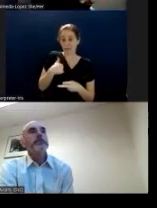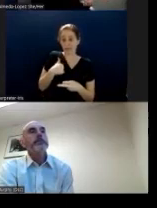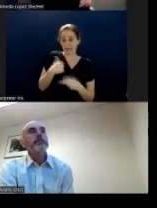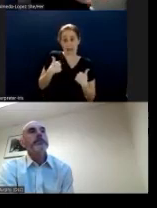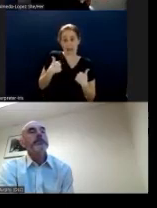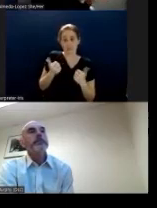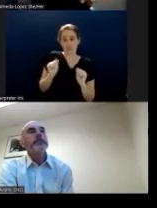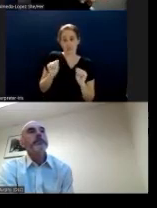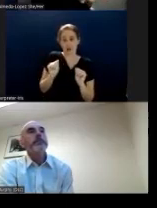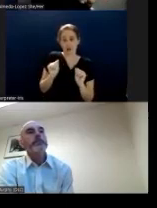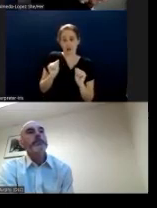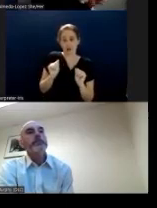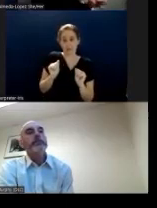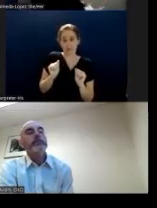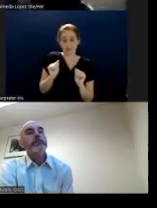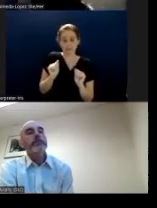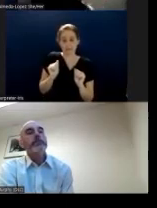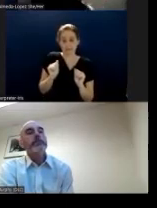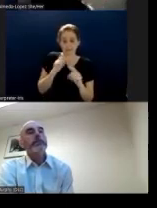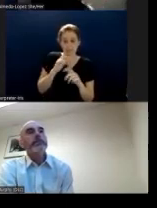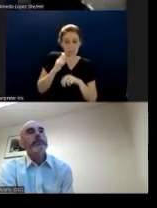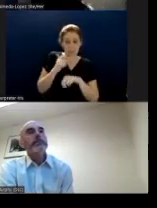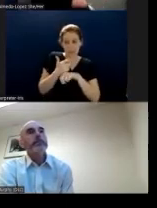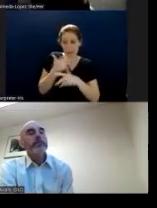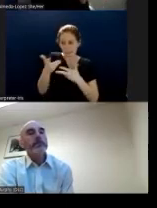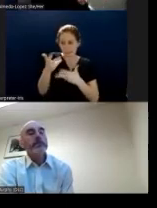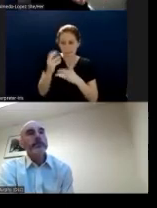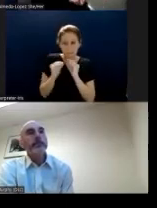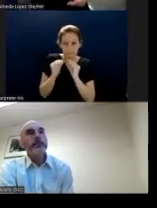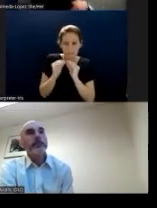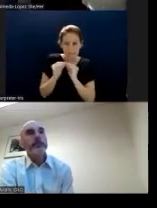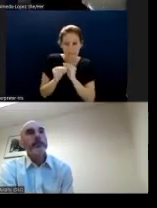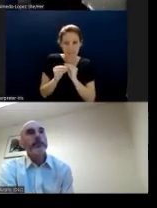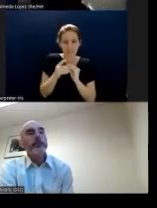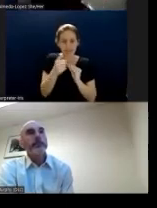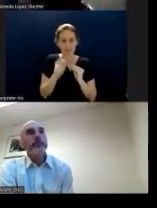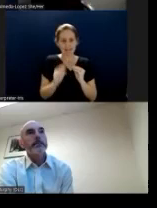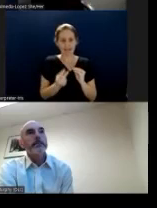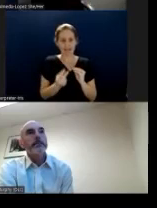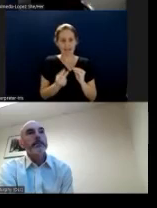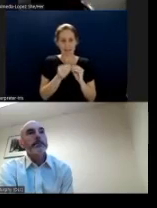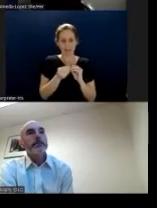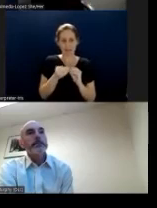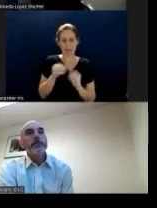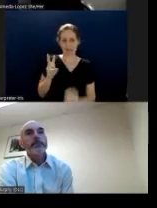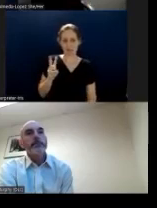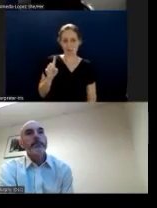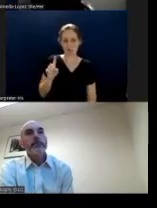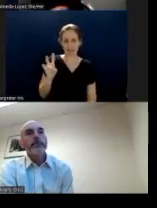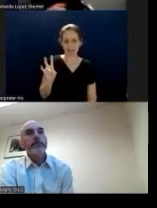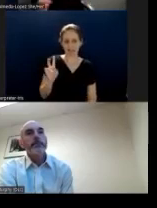and make something happen to fix it at the number there. That's